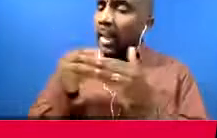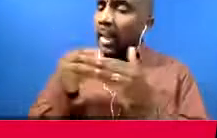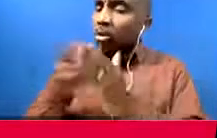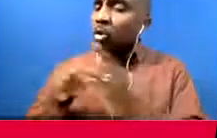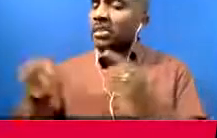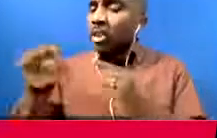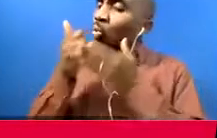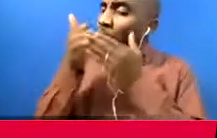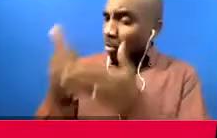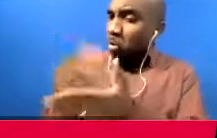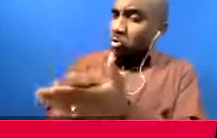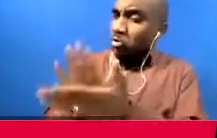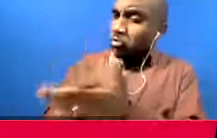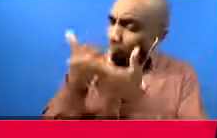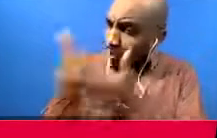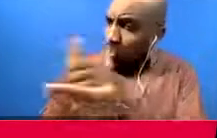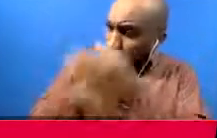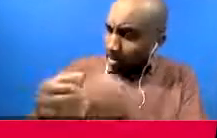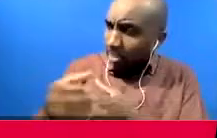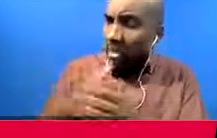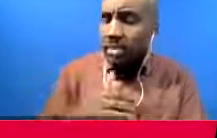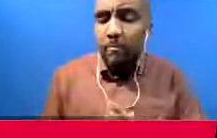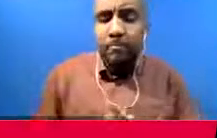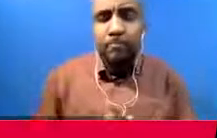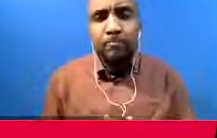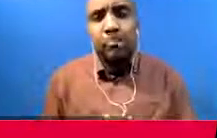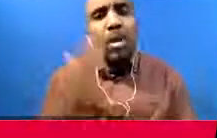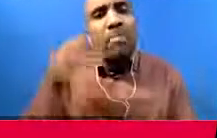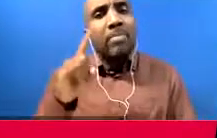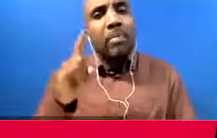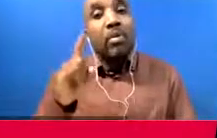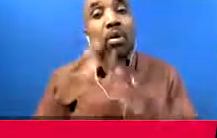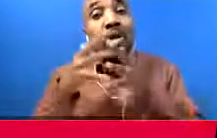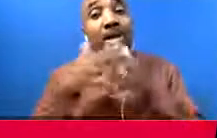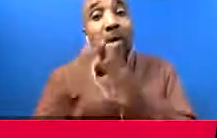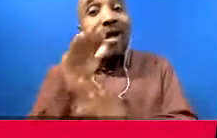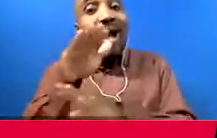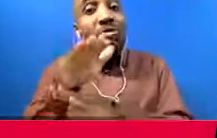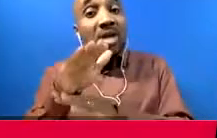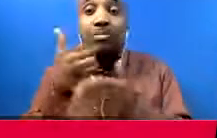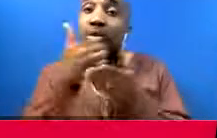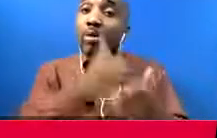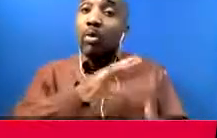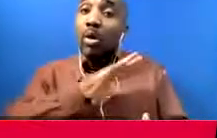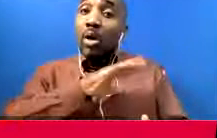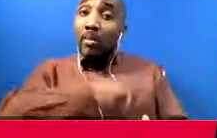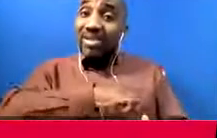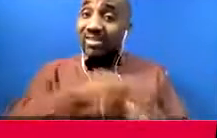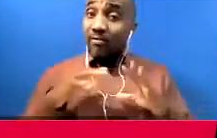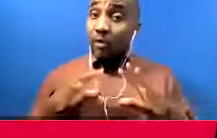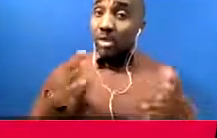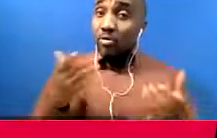work toward Black liberation. And even, you know, Black people outside of the US have also supported Palestine in their struggle for liberation.